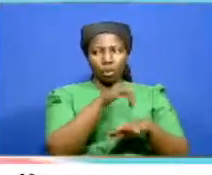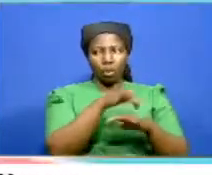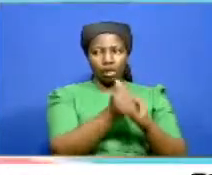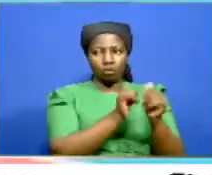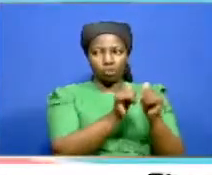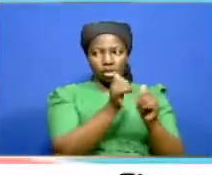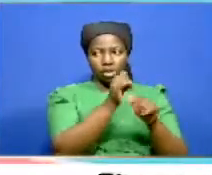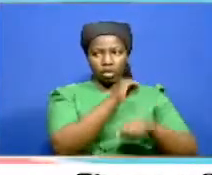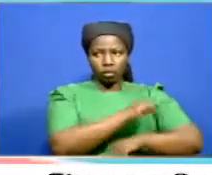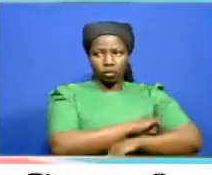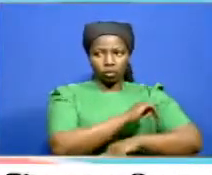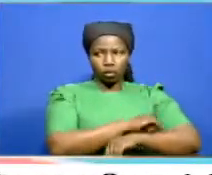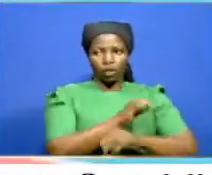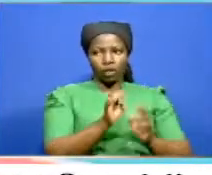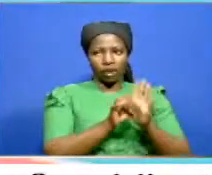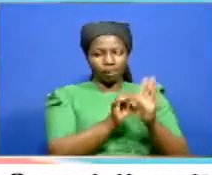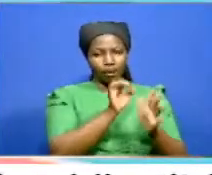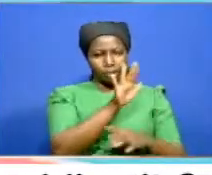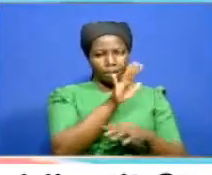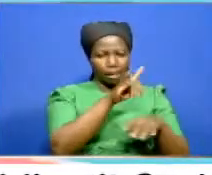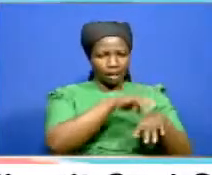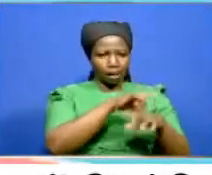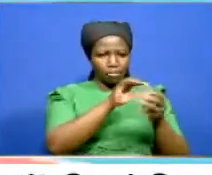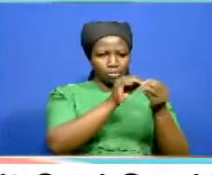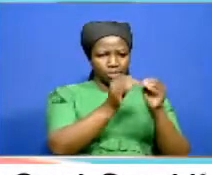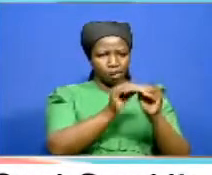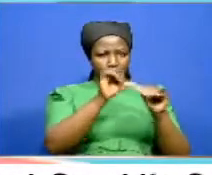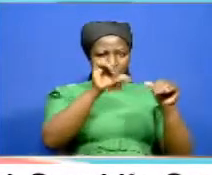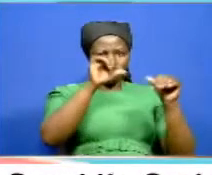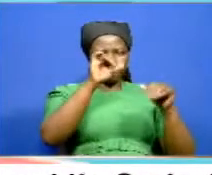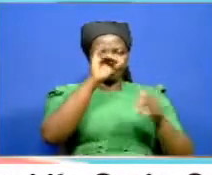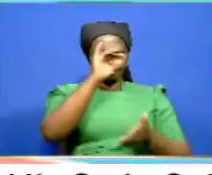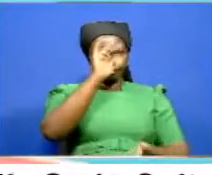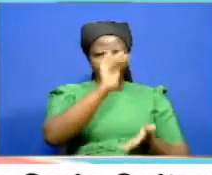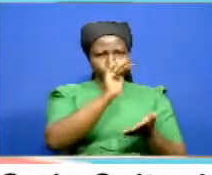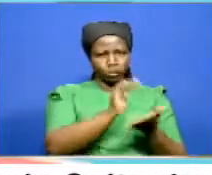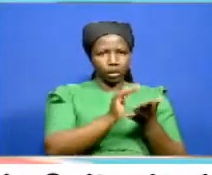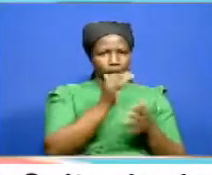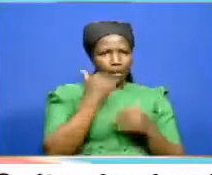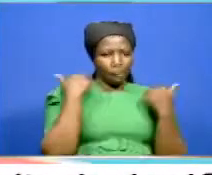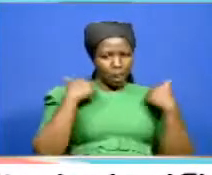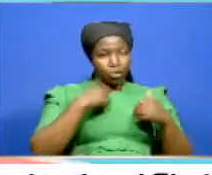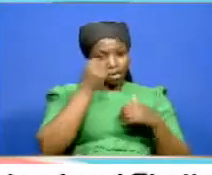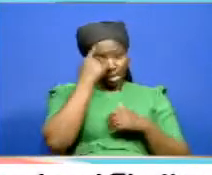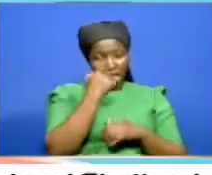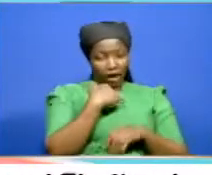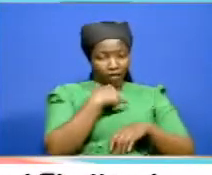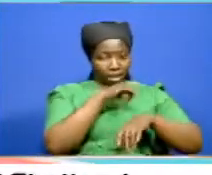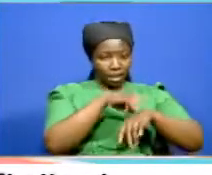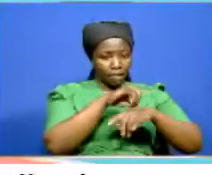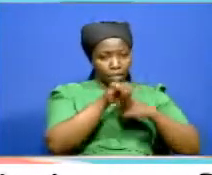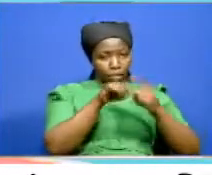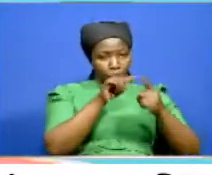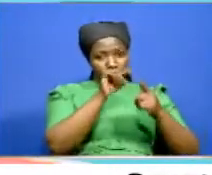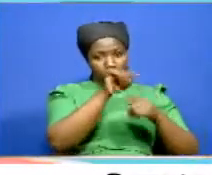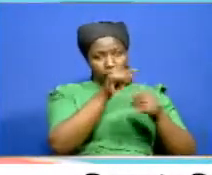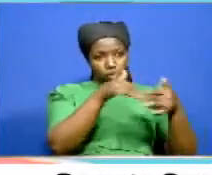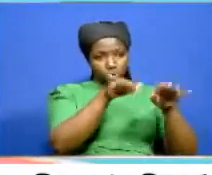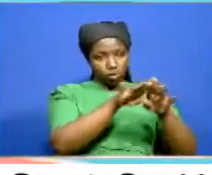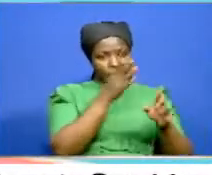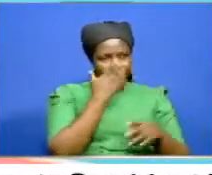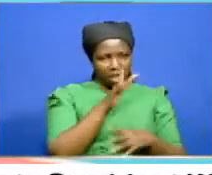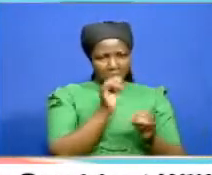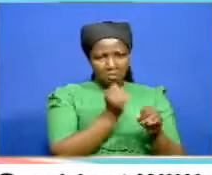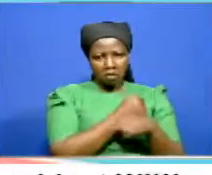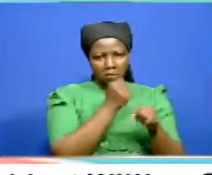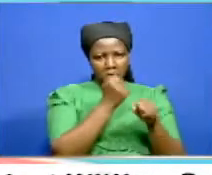yours? Has the numbers declined, obviously, because I understand there was a time that it was totally locked down. You couldn't do anything.